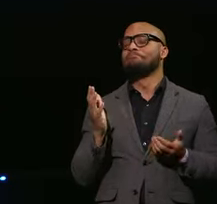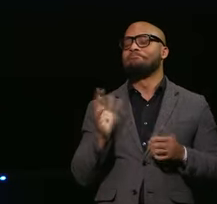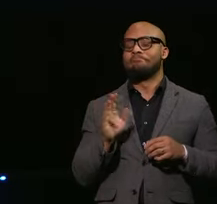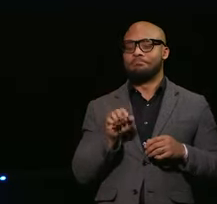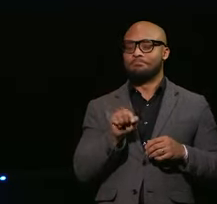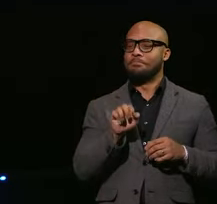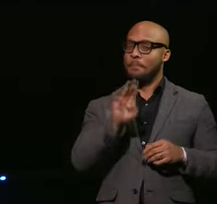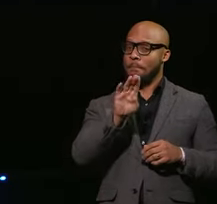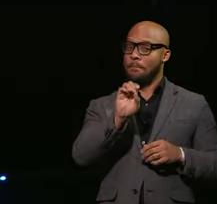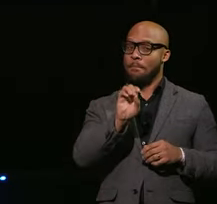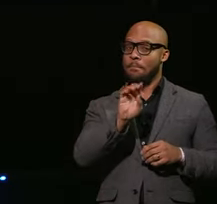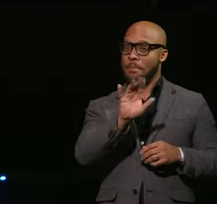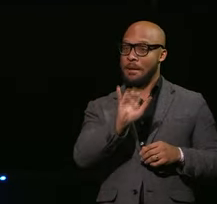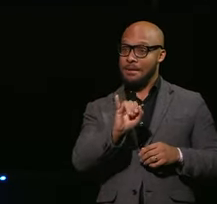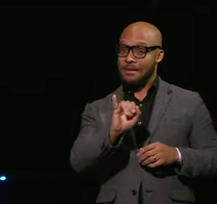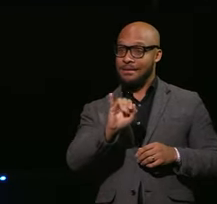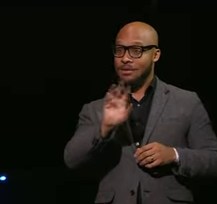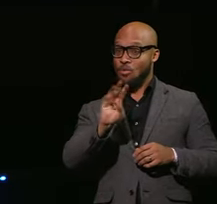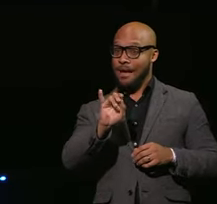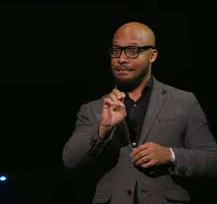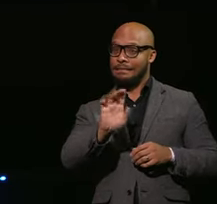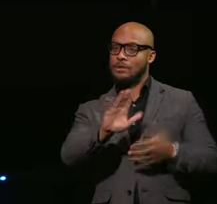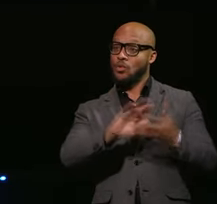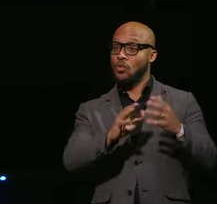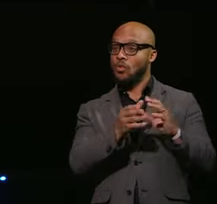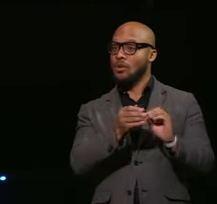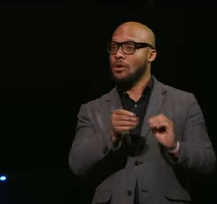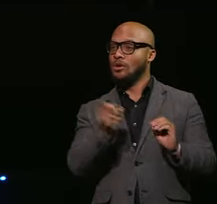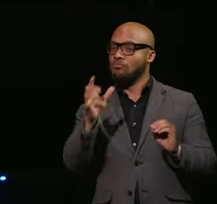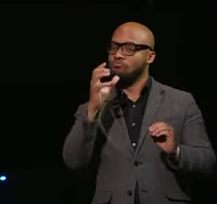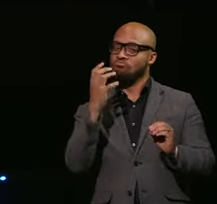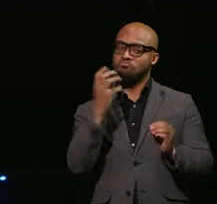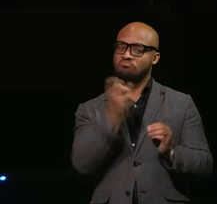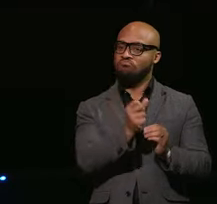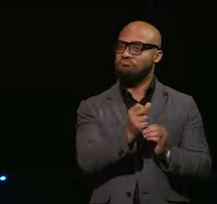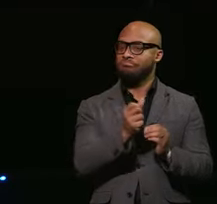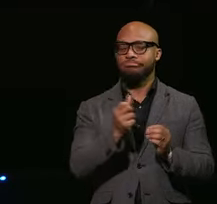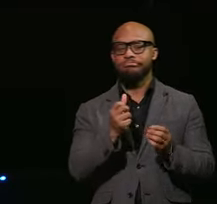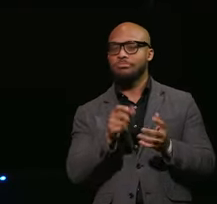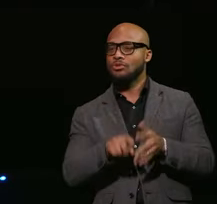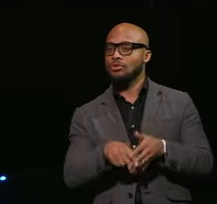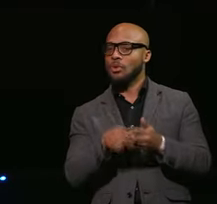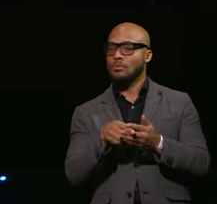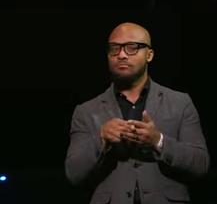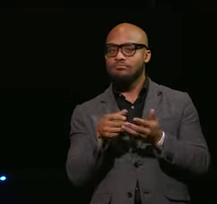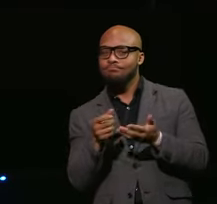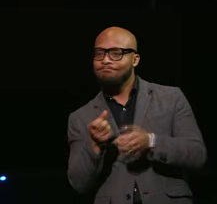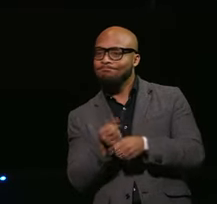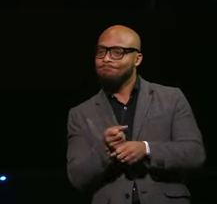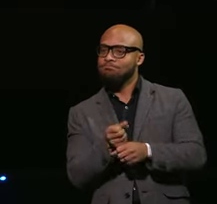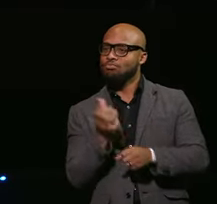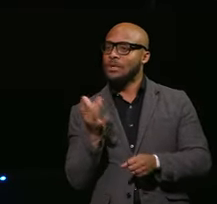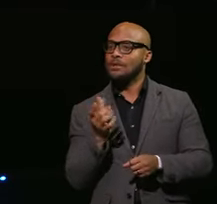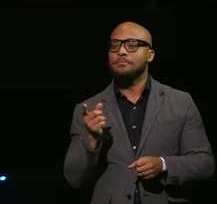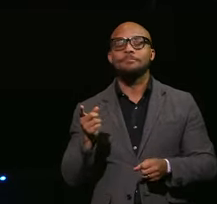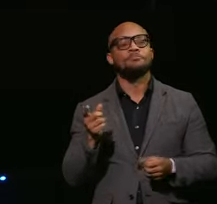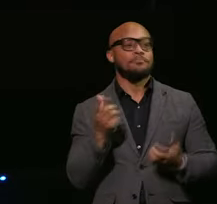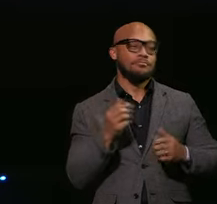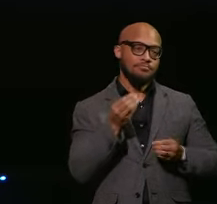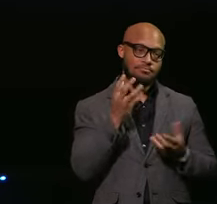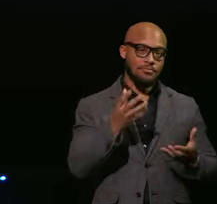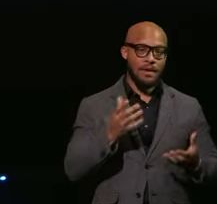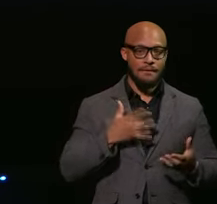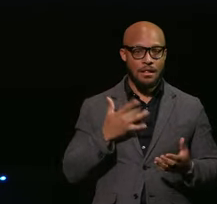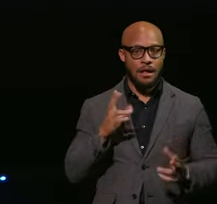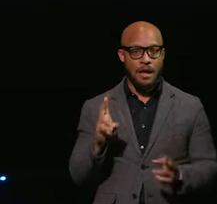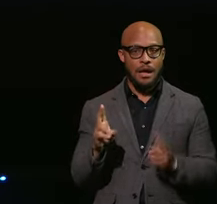story? Wow. It's an honor to be here, ladies and gentlemen. And it's really the power of God that we're